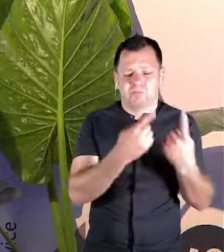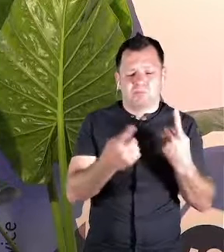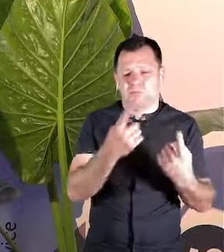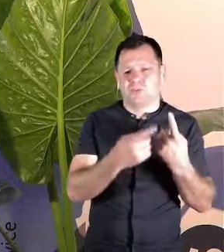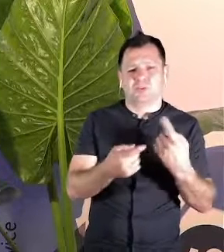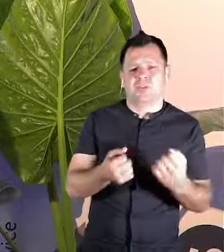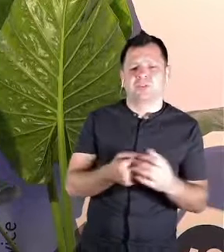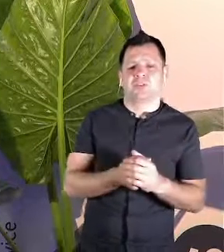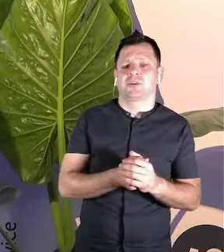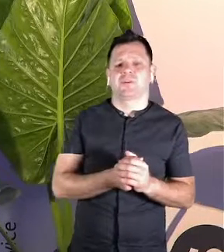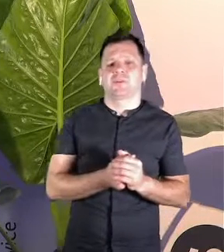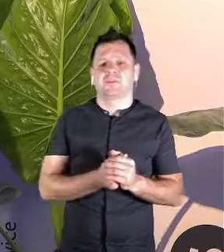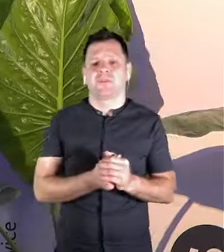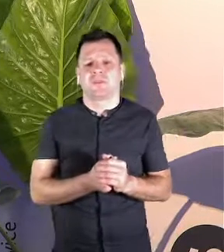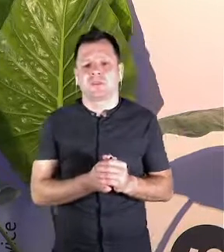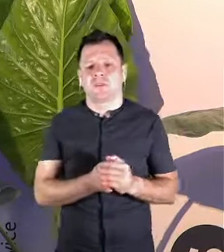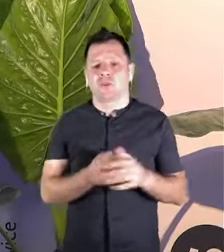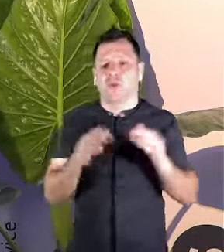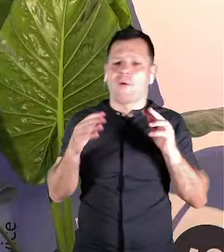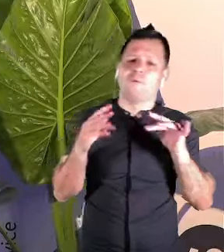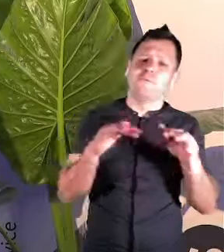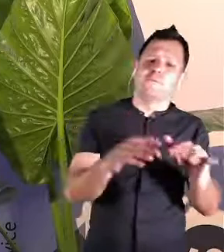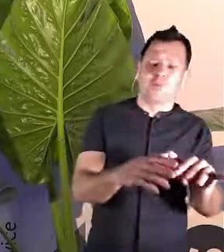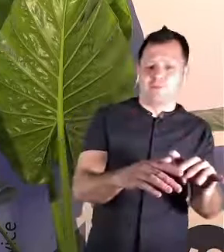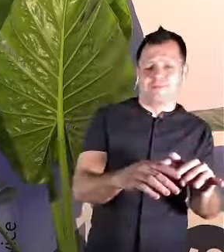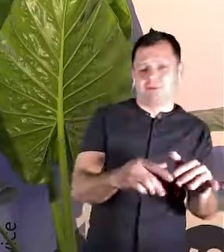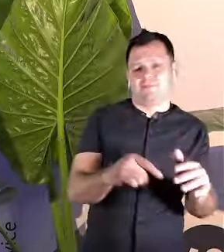Sweden, like nowadays in 2022?